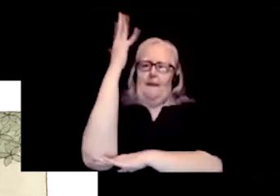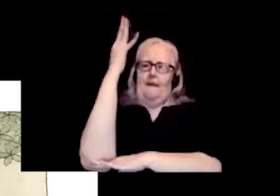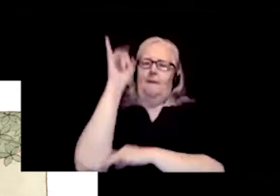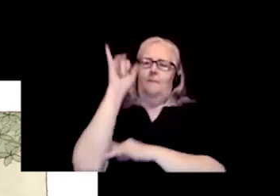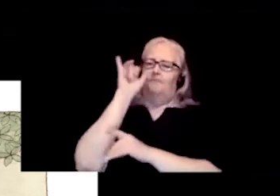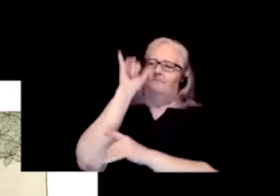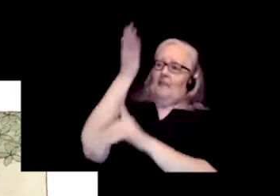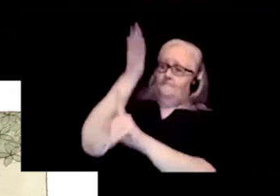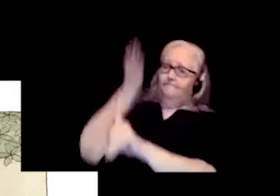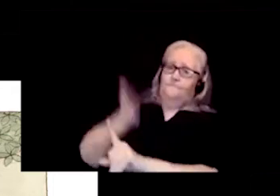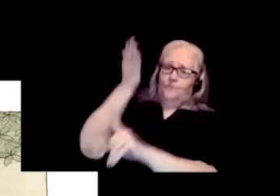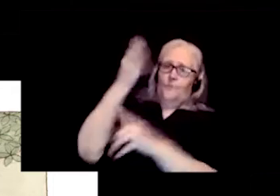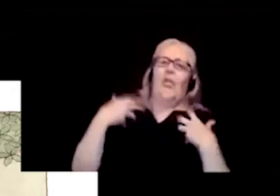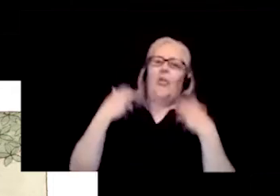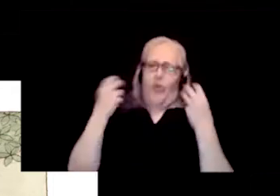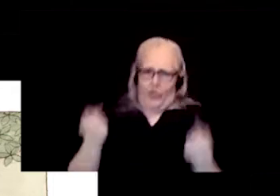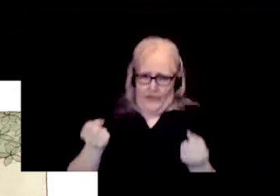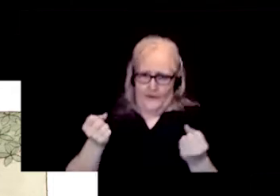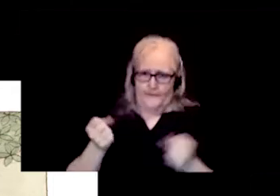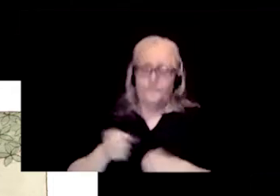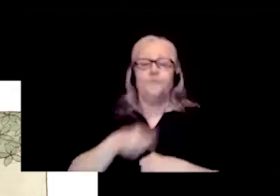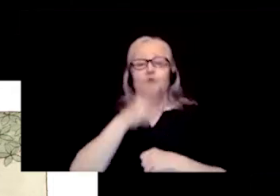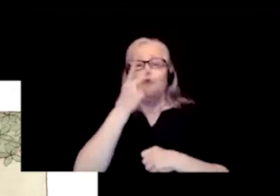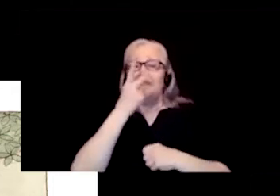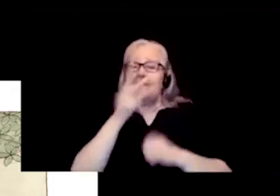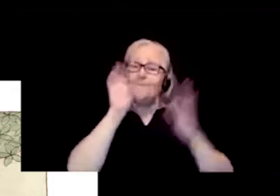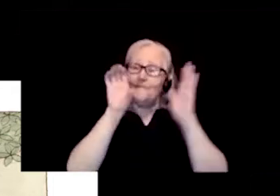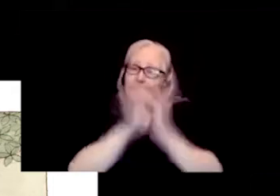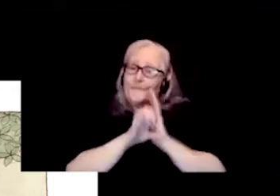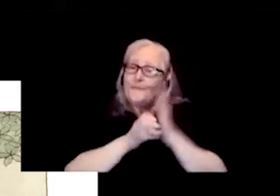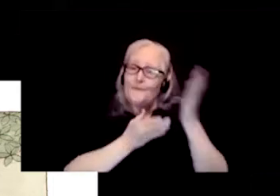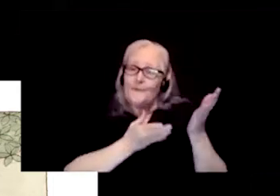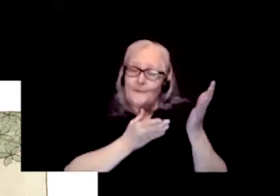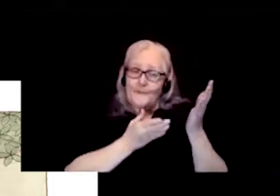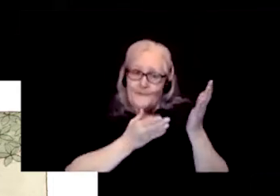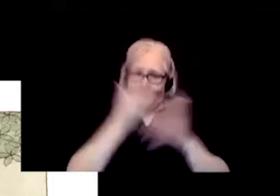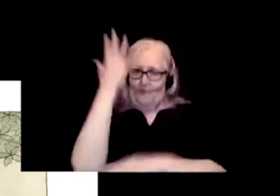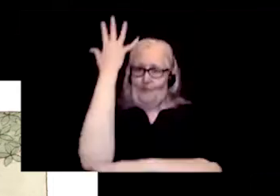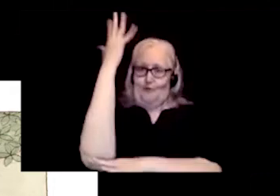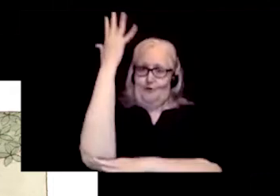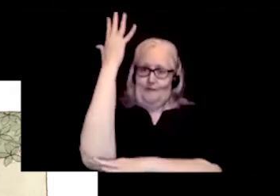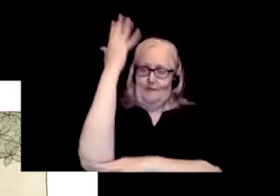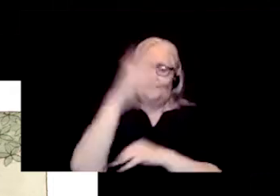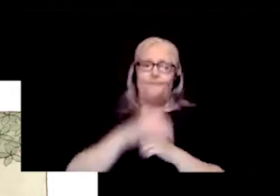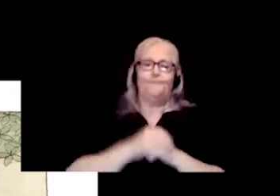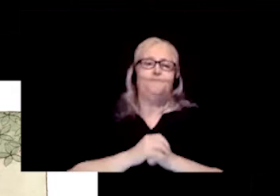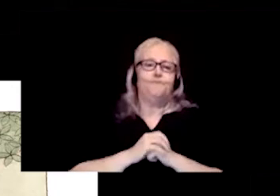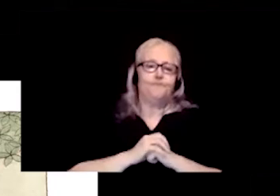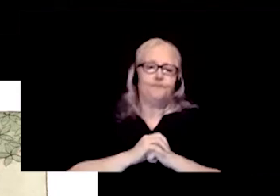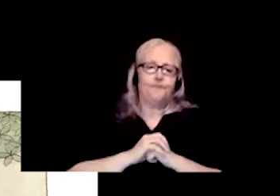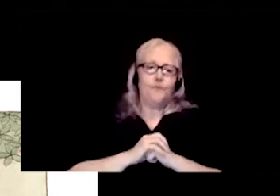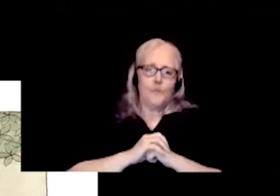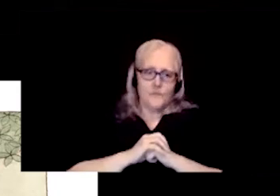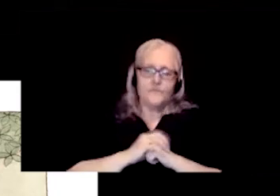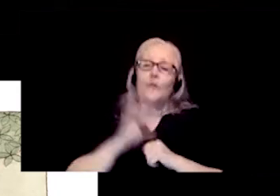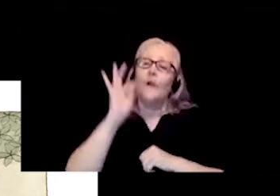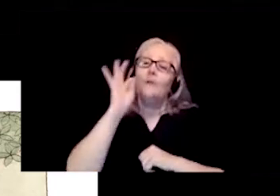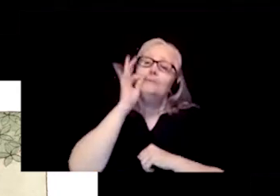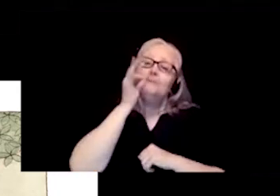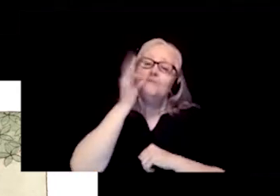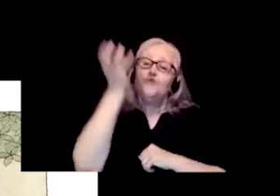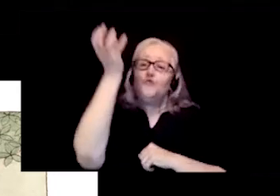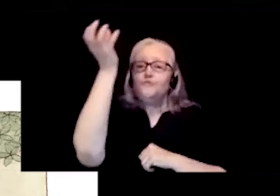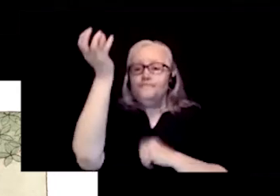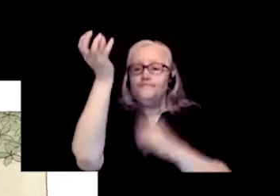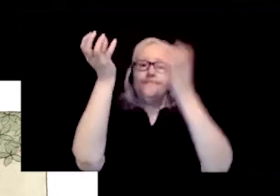Initially, you may notice on your screens, on this slide, a tree, the fruit, the